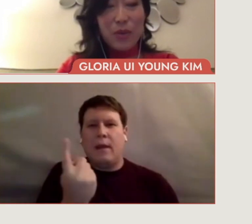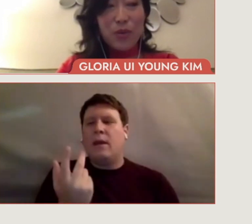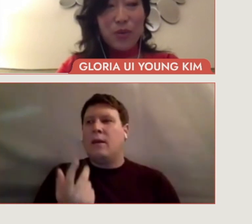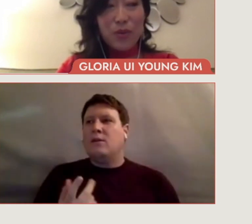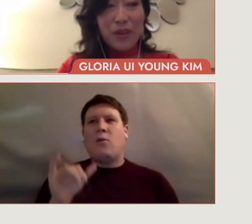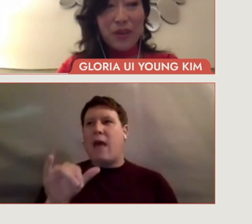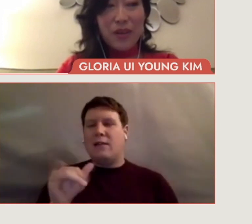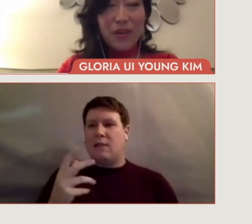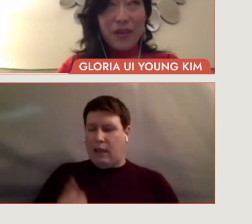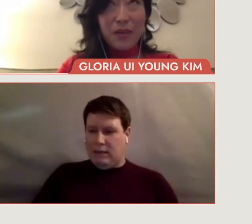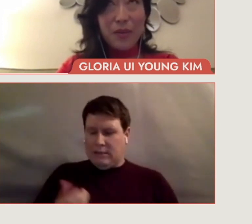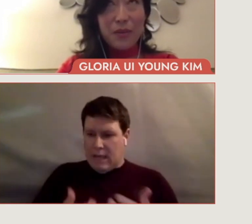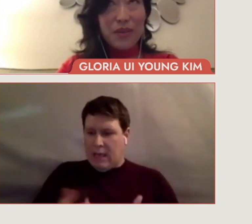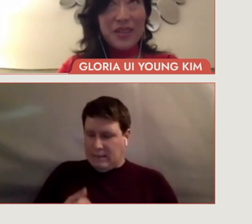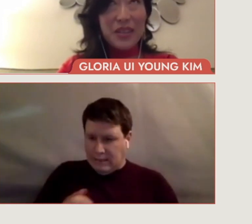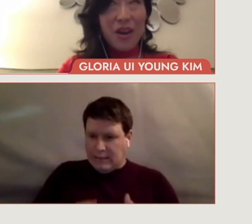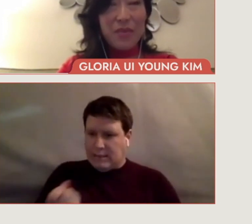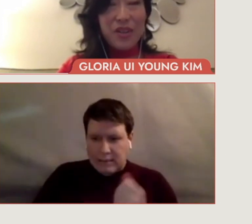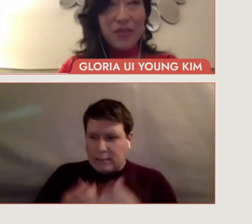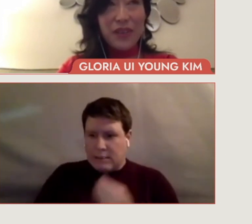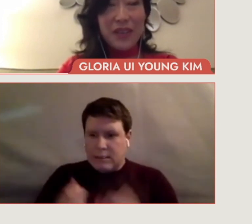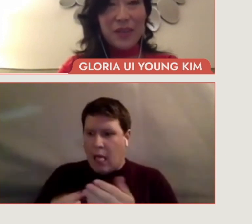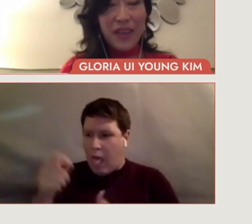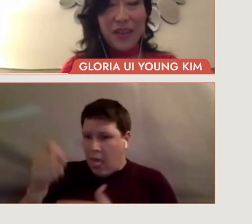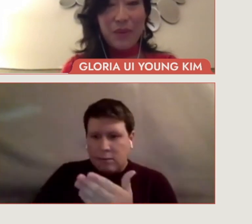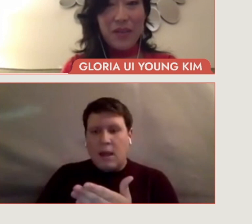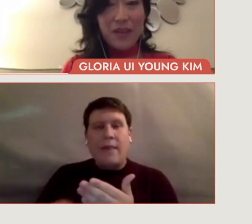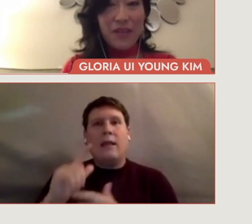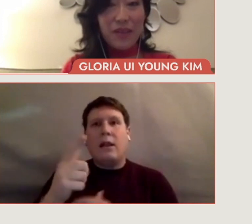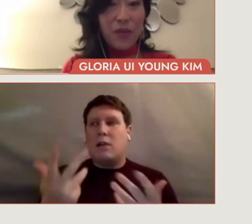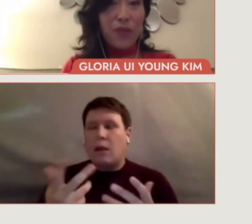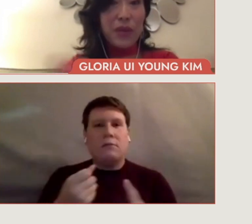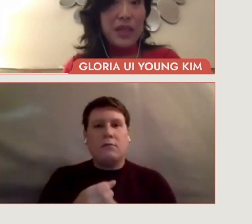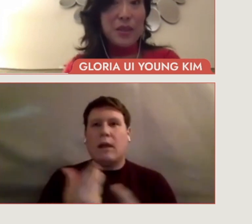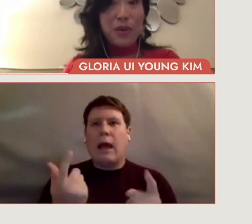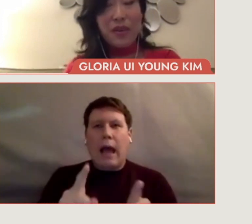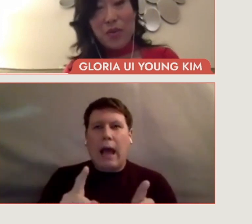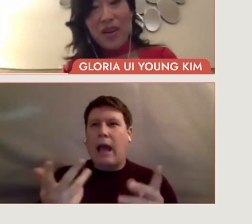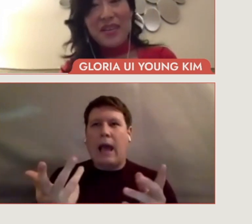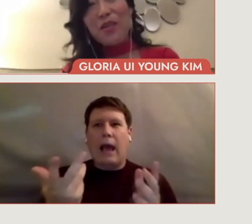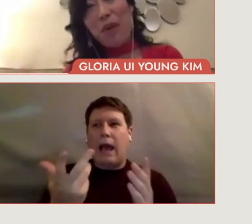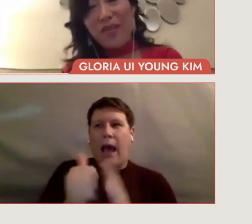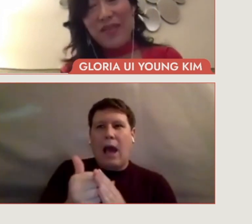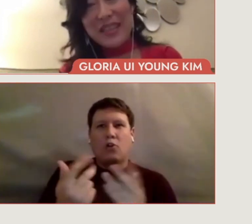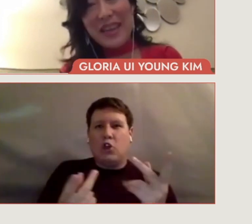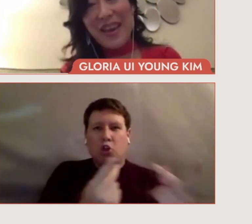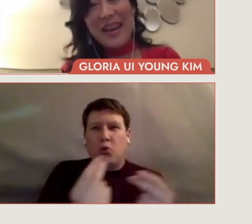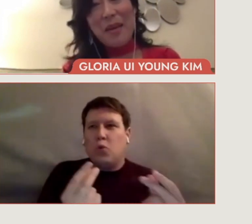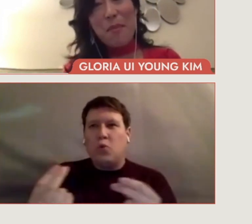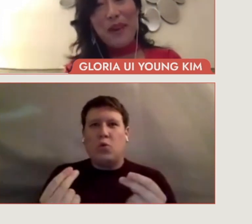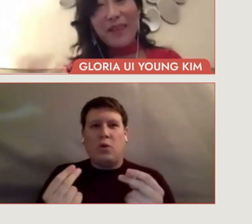so, you know, there's such a combination of feelings of like being, you know, free to do whatever you want. And the other part of it is